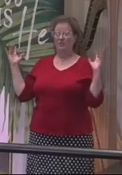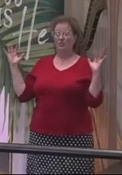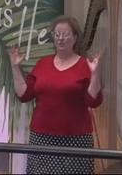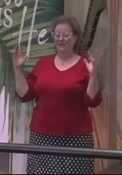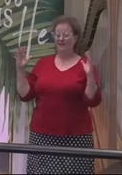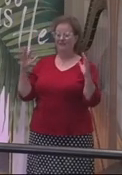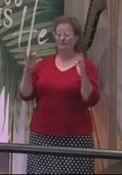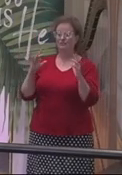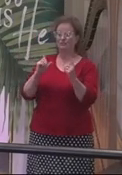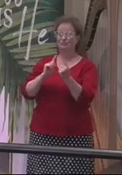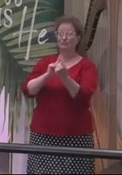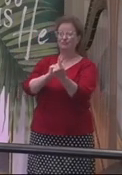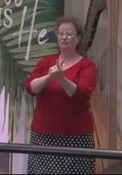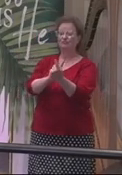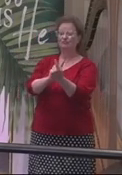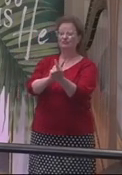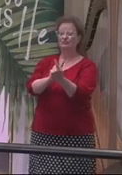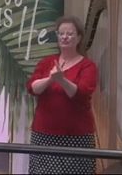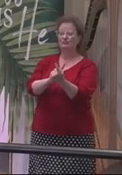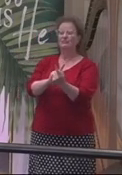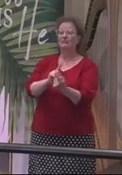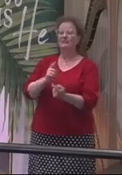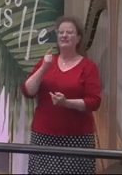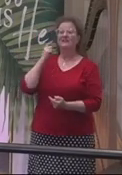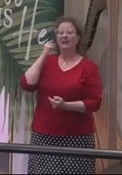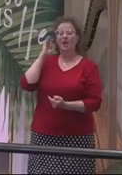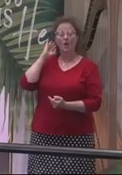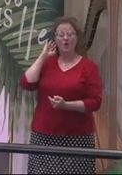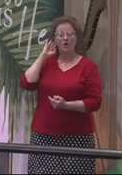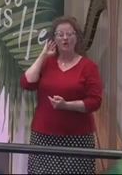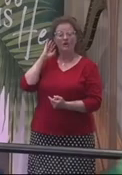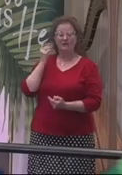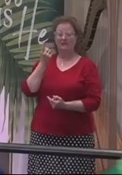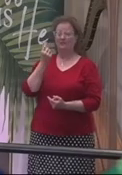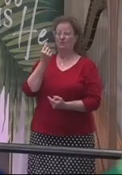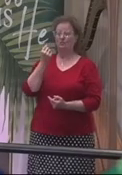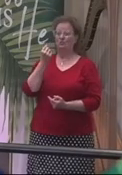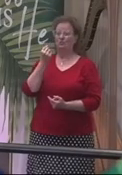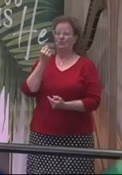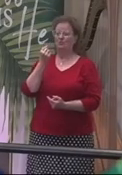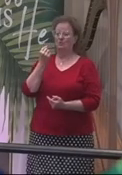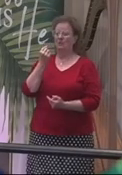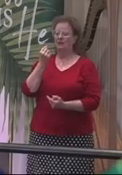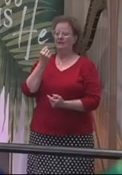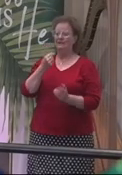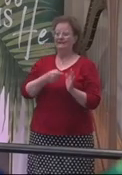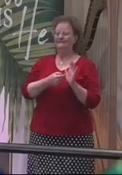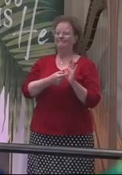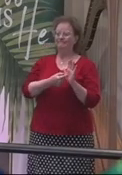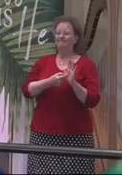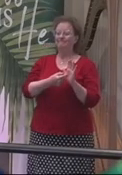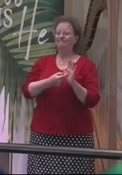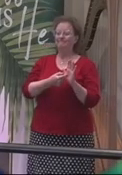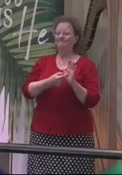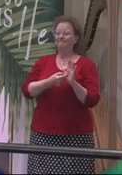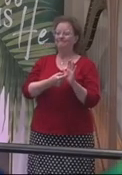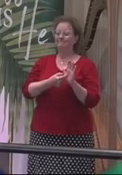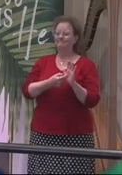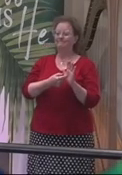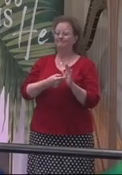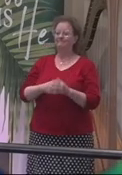the crowd went to meet him was that they had heard he had done this